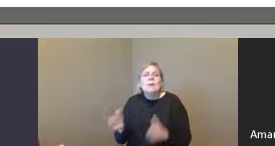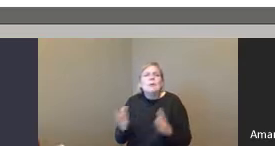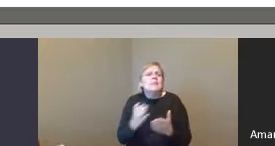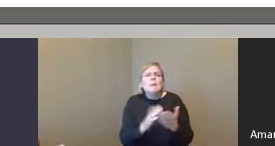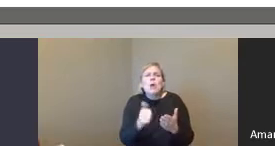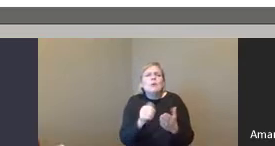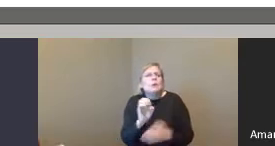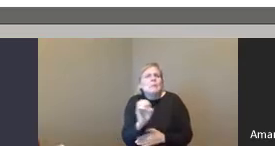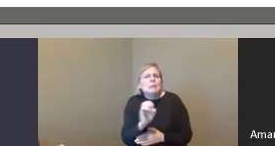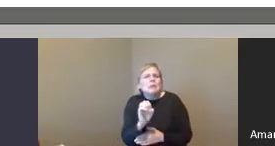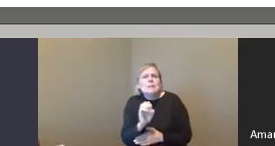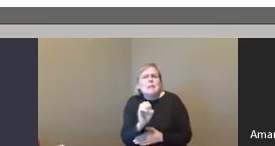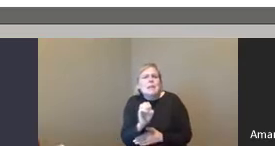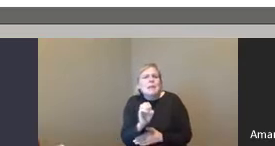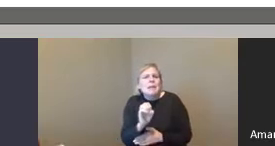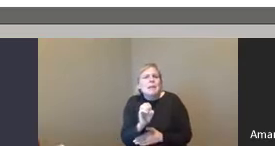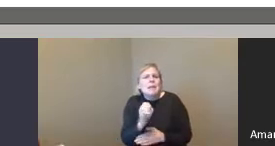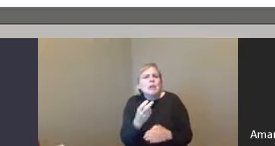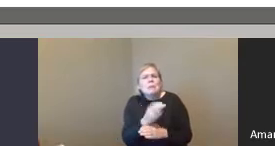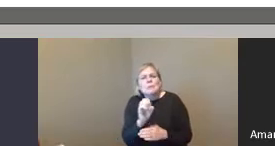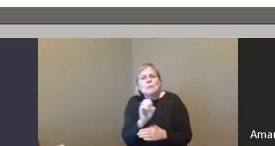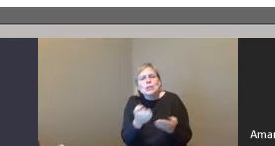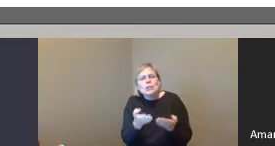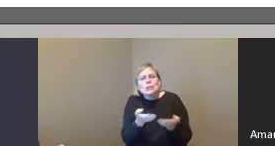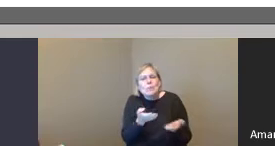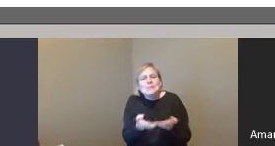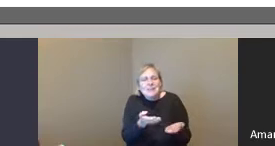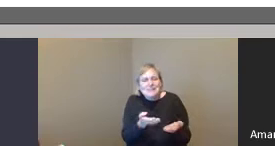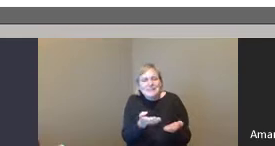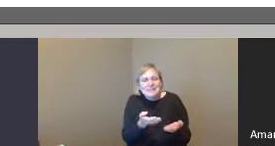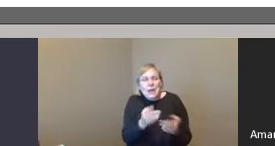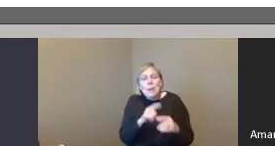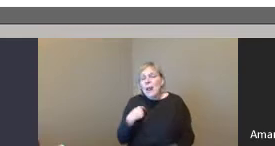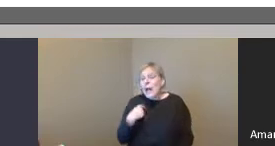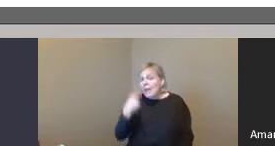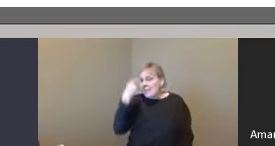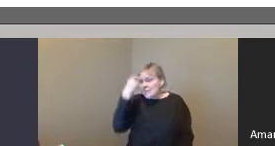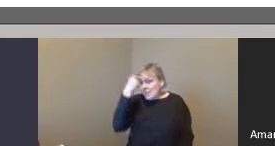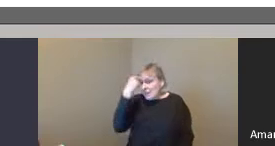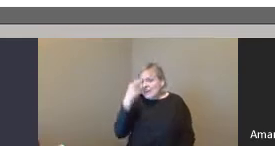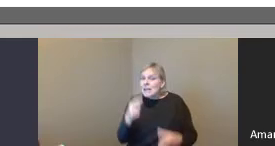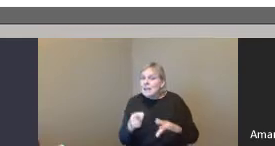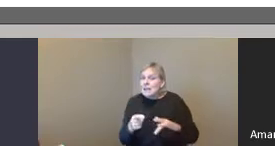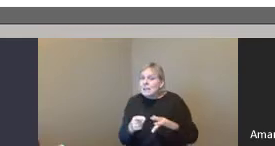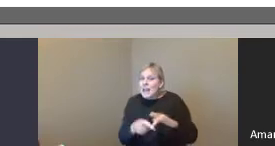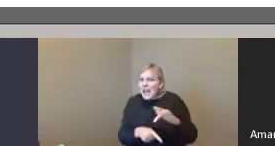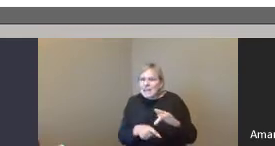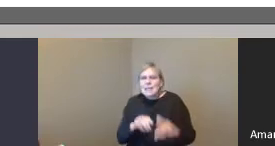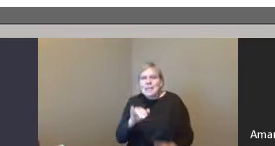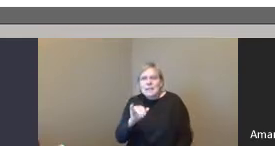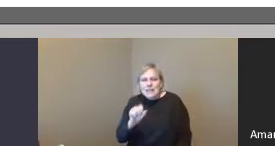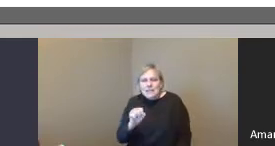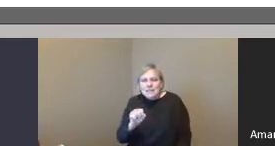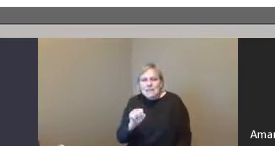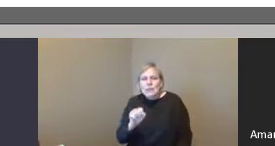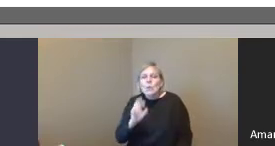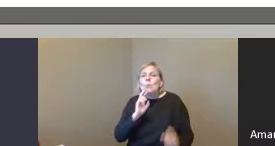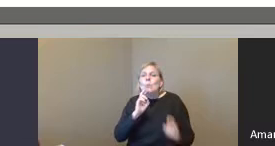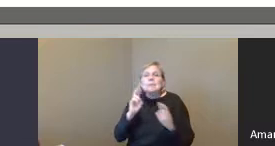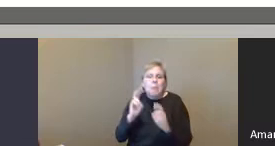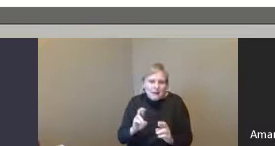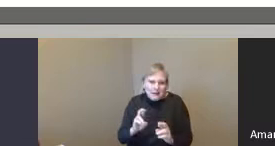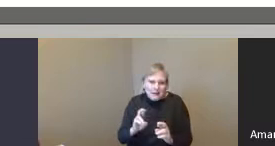other emergency, so you use emergency services. But I think where that is lacking is it's all about responding, which